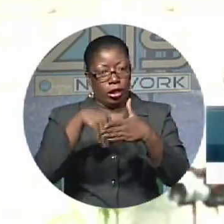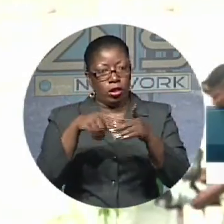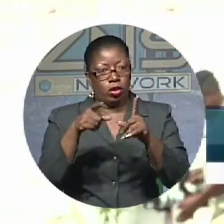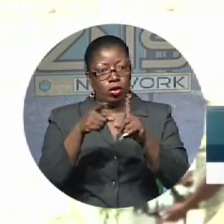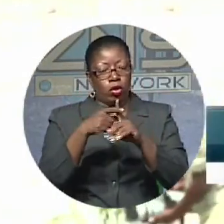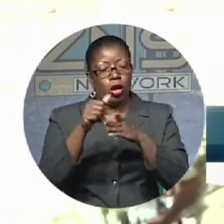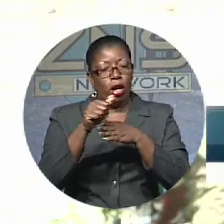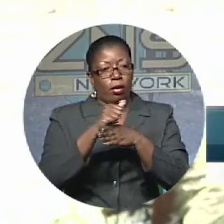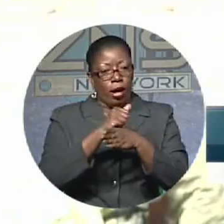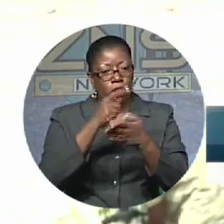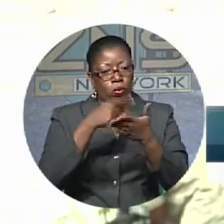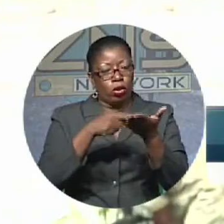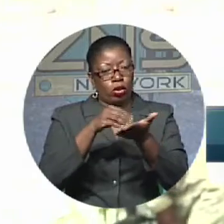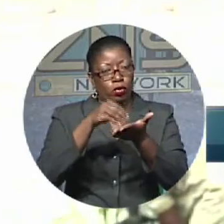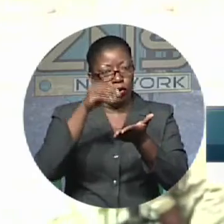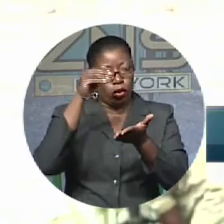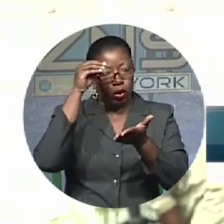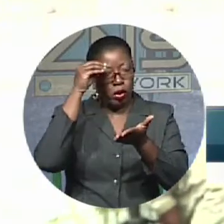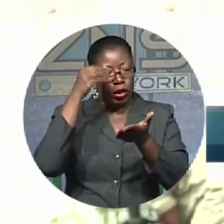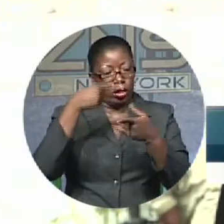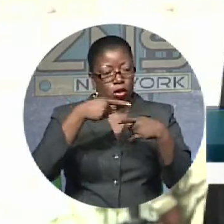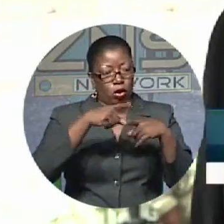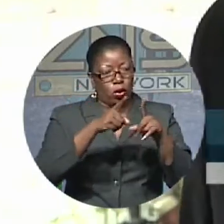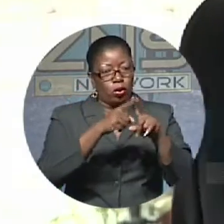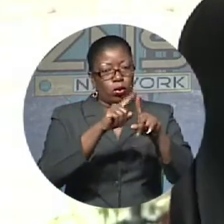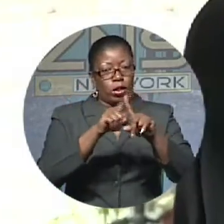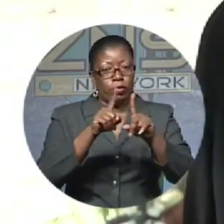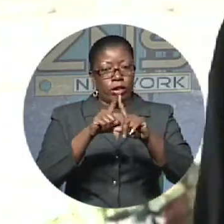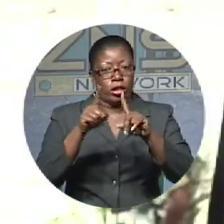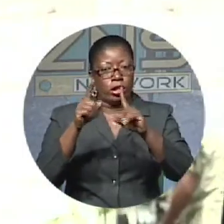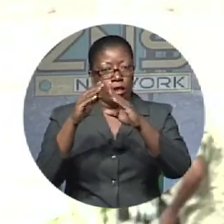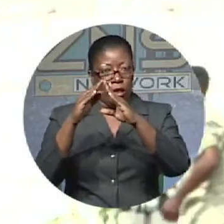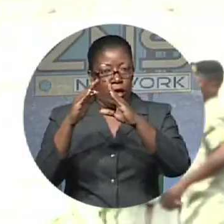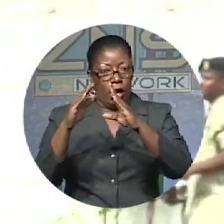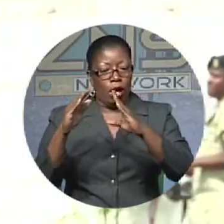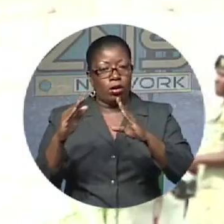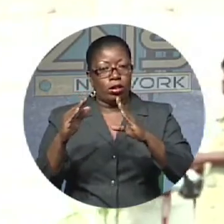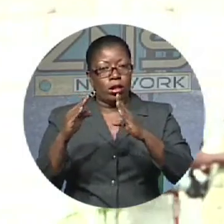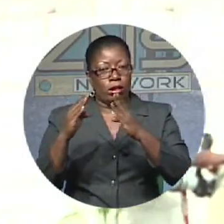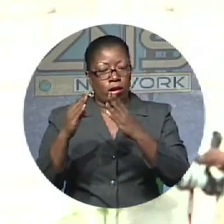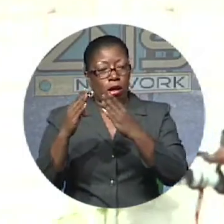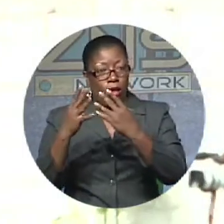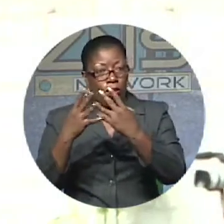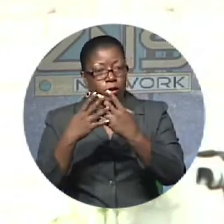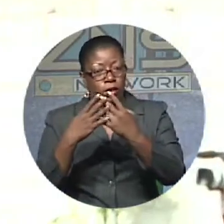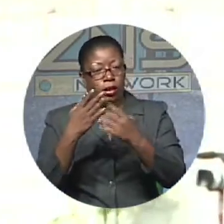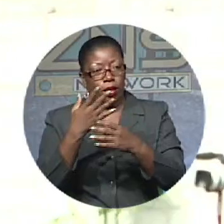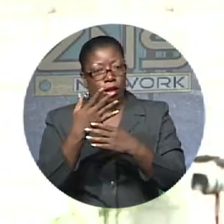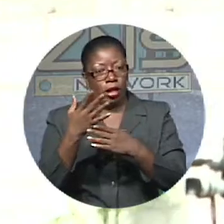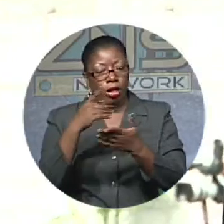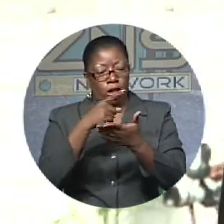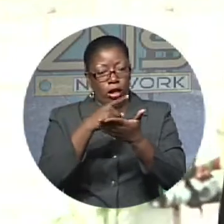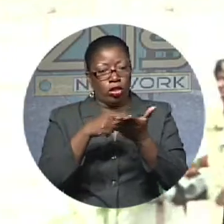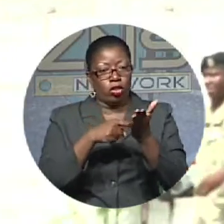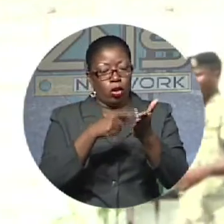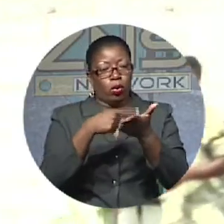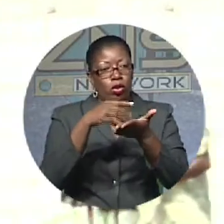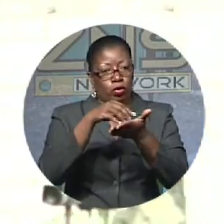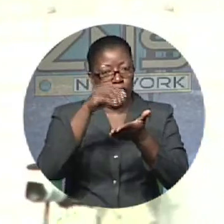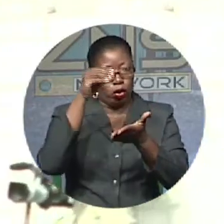you rotate through the various housing units in the prison over the next 8 months while completing your one-year probationary